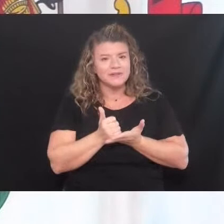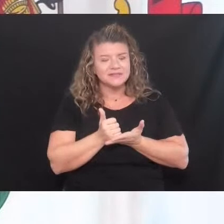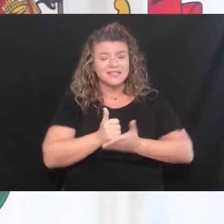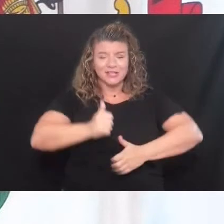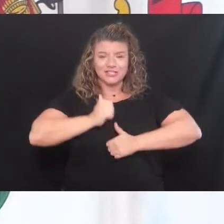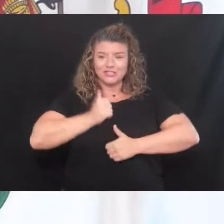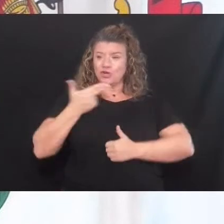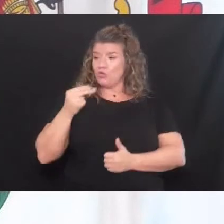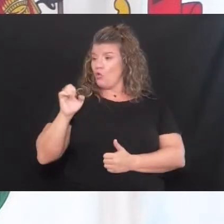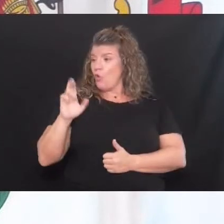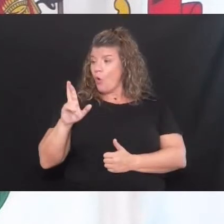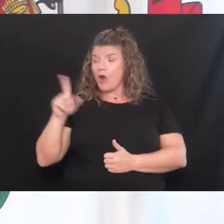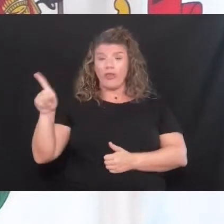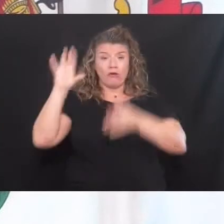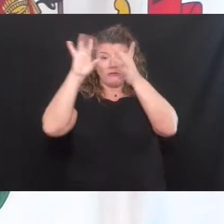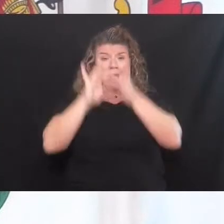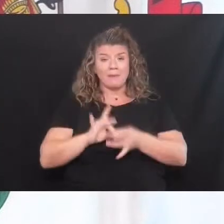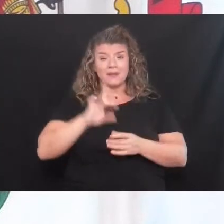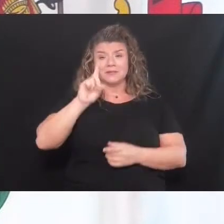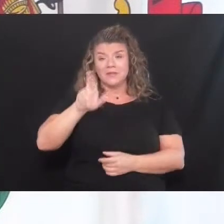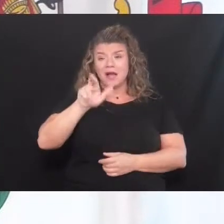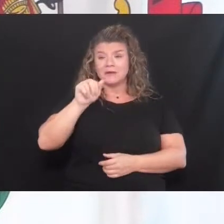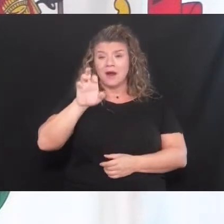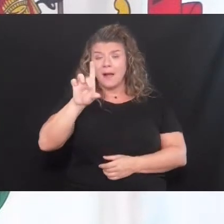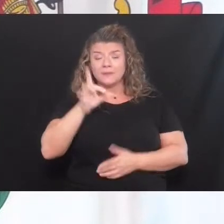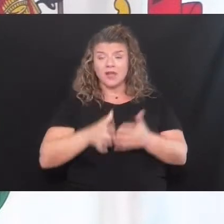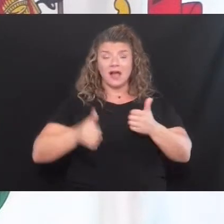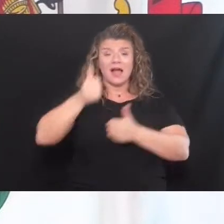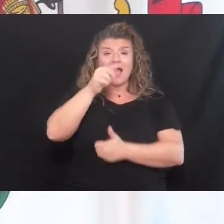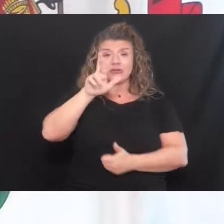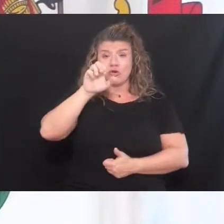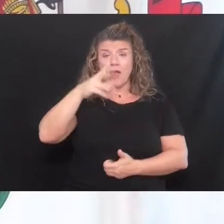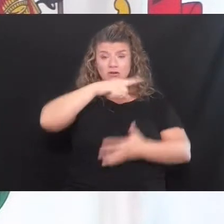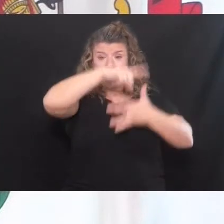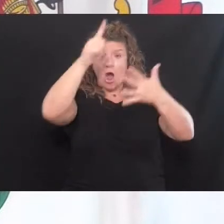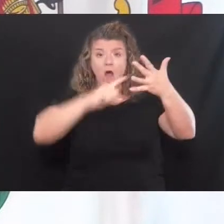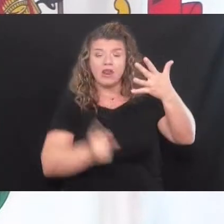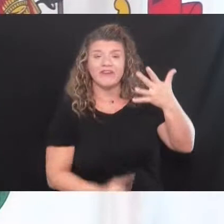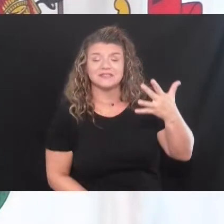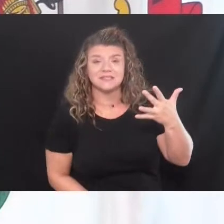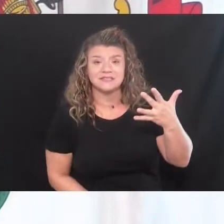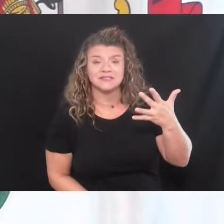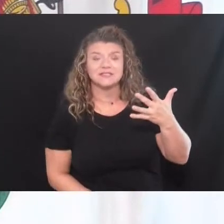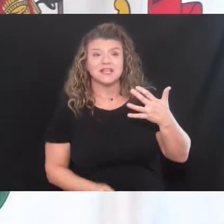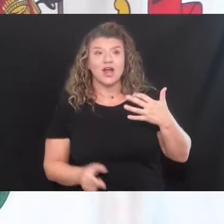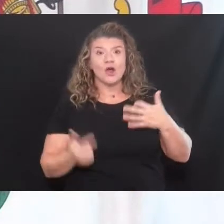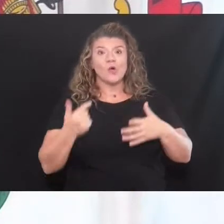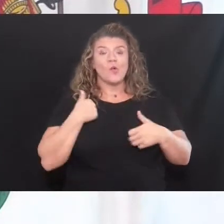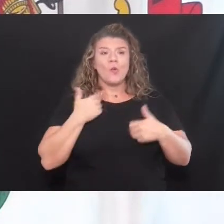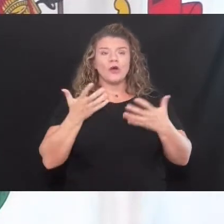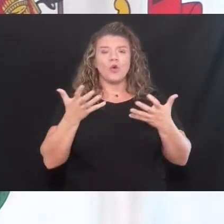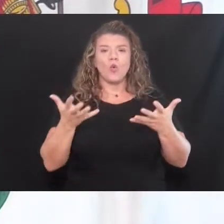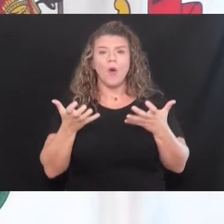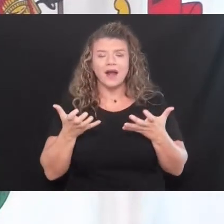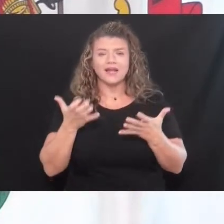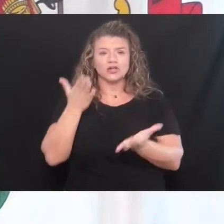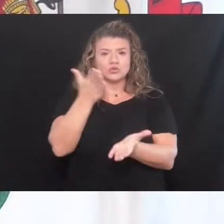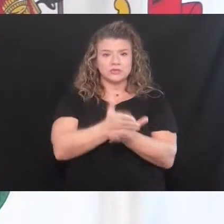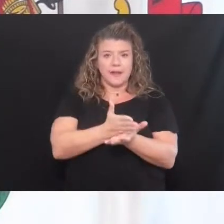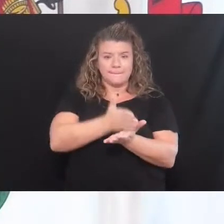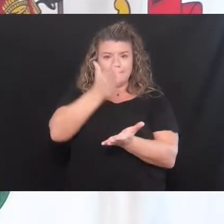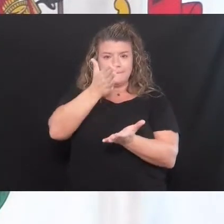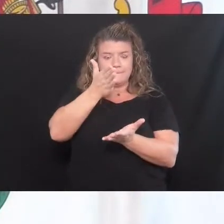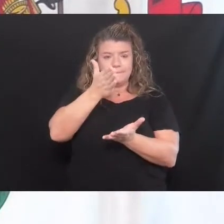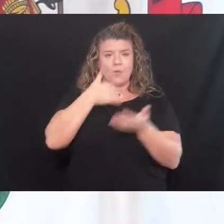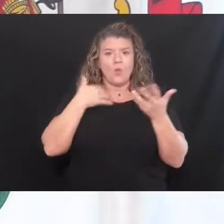Hoyer's trying to help us with. Dr. Amjad, Secretary Crouch, on and on and on. That's what we're trying to stop and trying to help